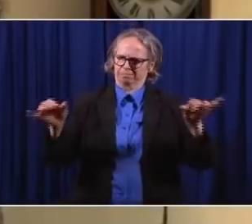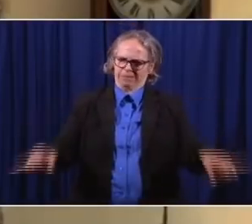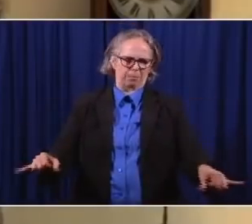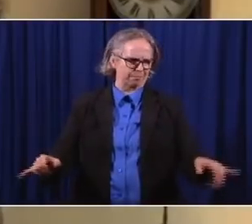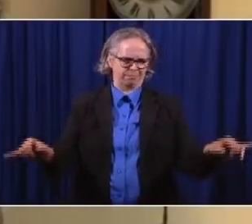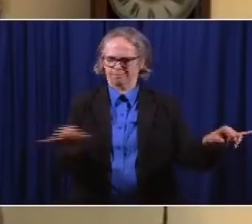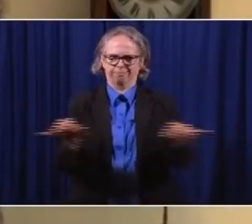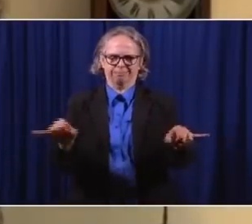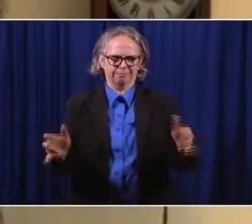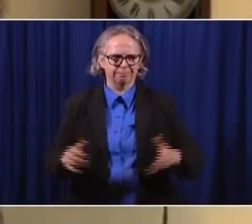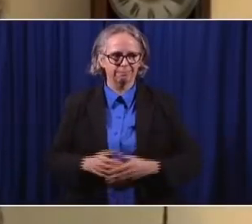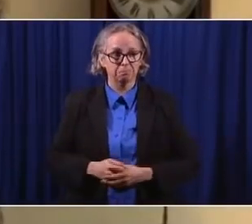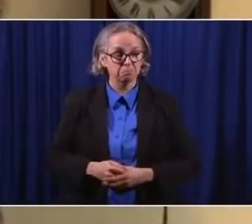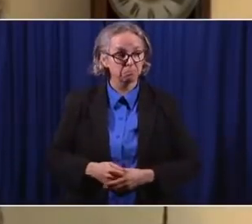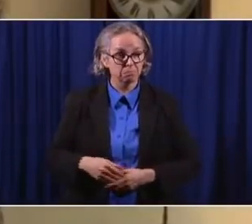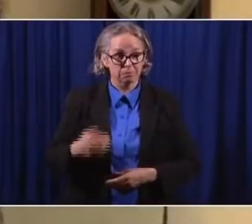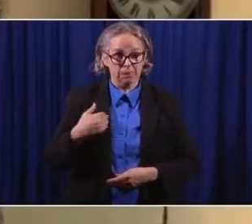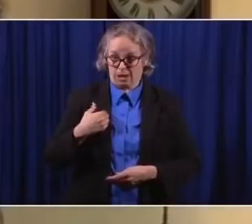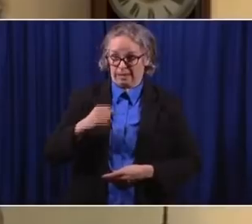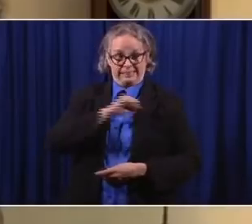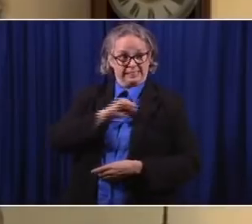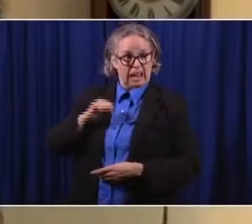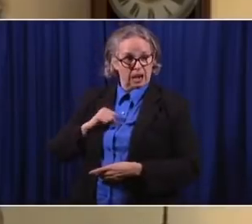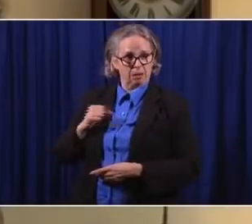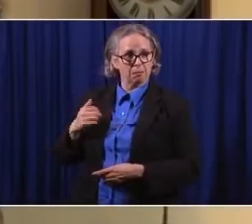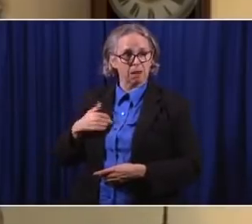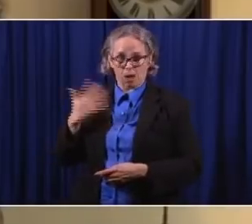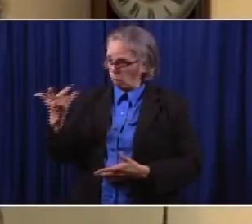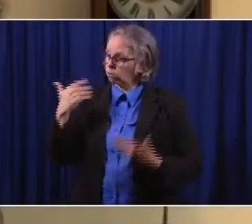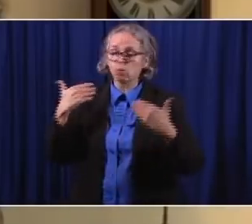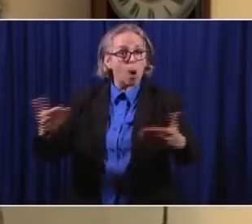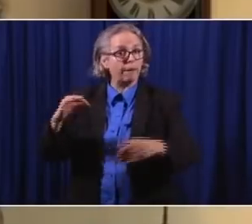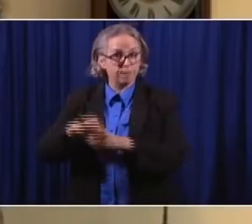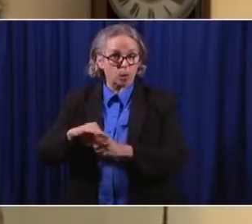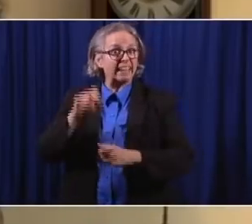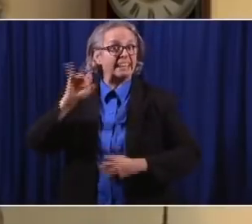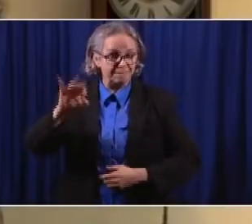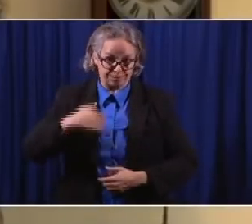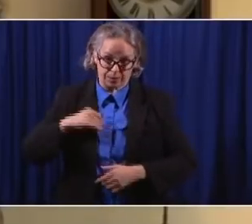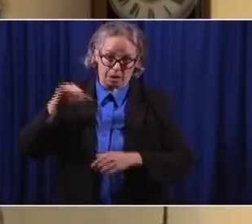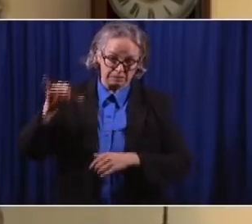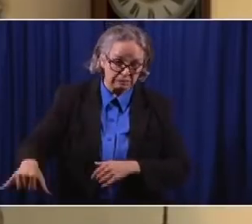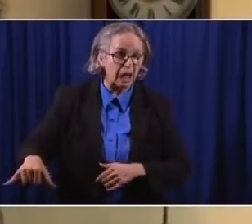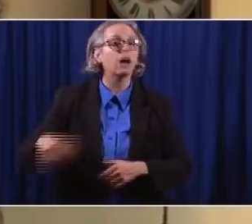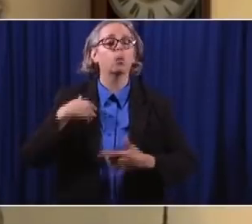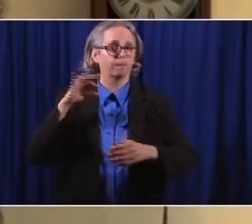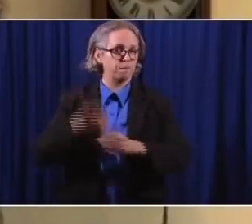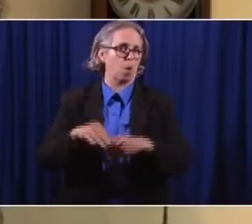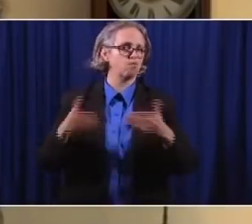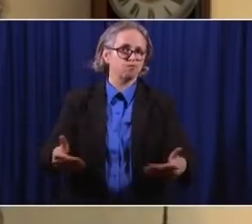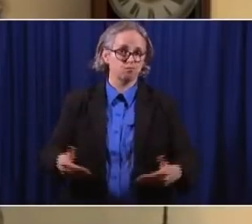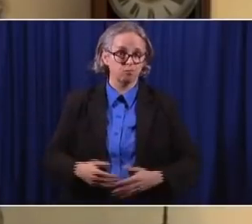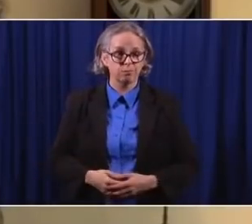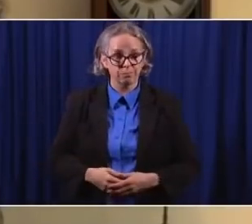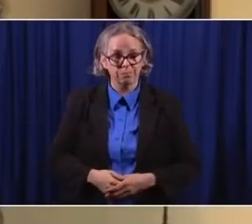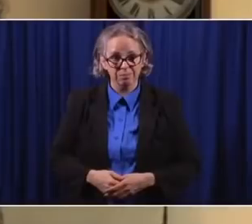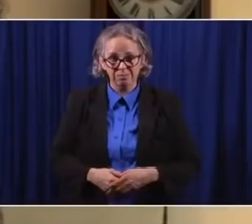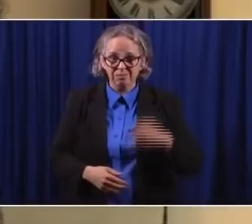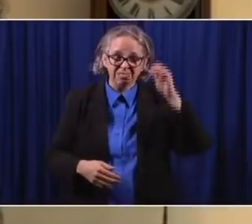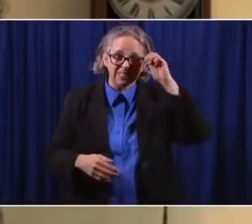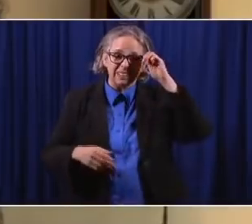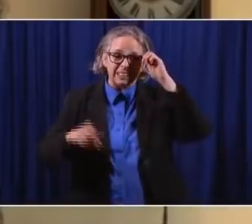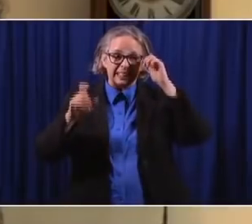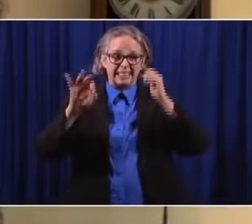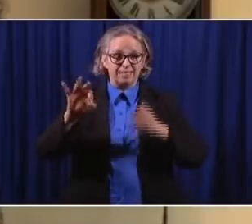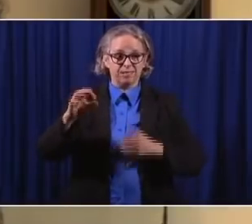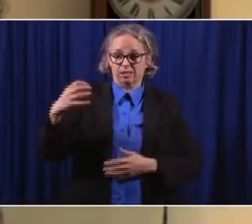in the Senate, I would vote, in the committee. when the chairman called the vote, I would vote, and